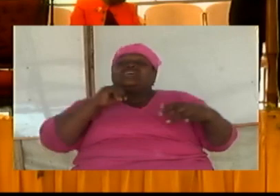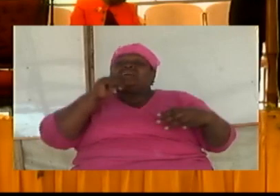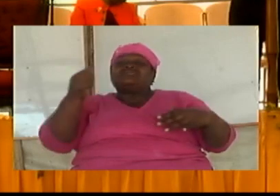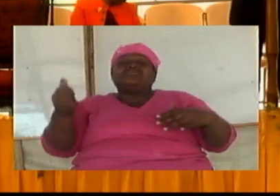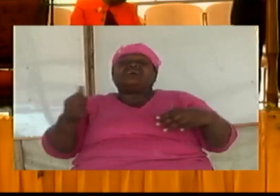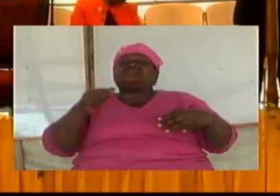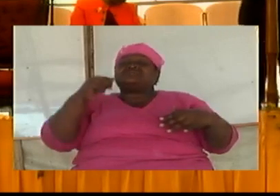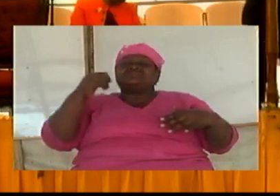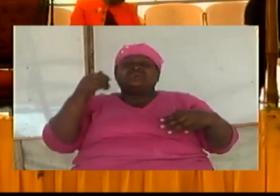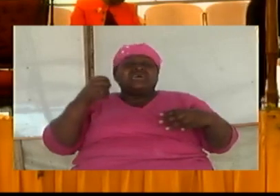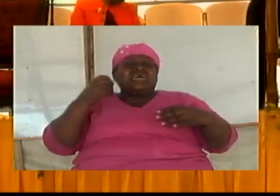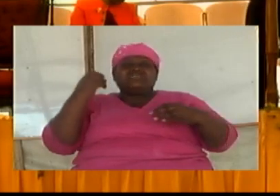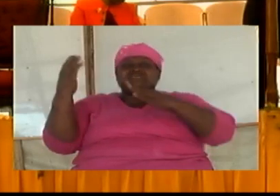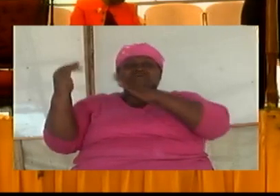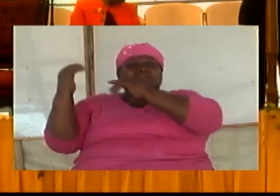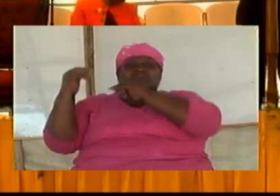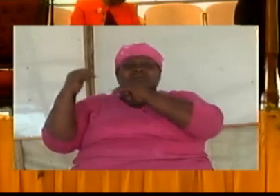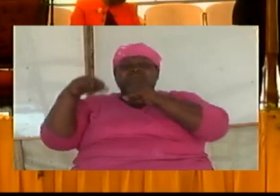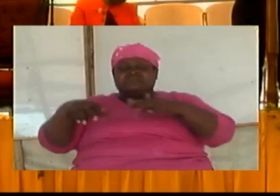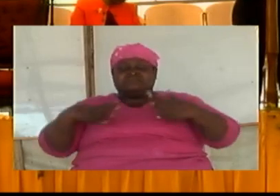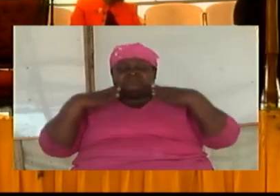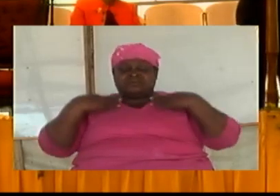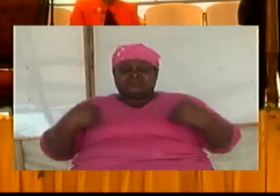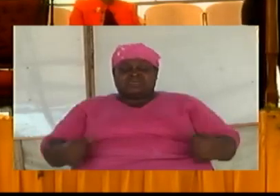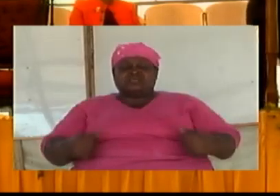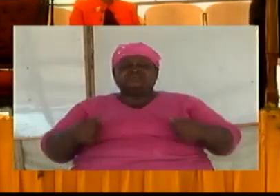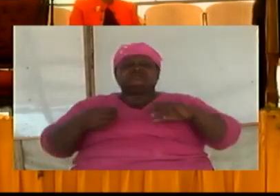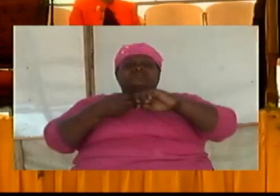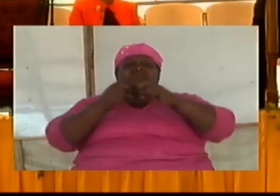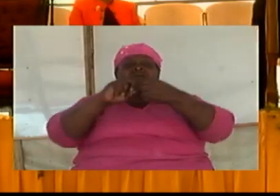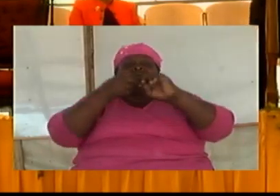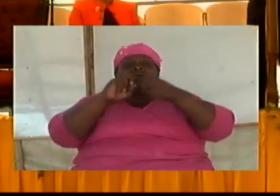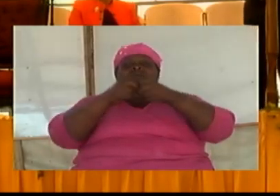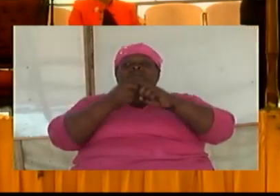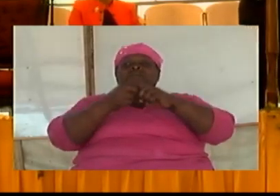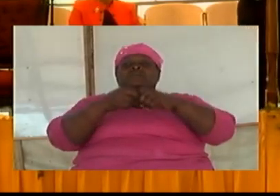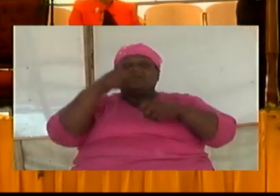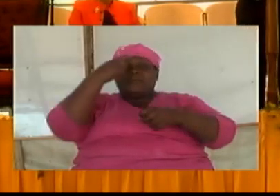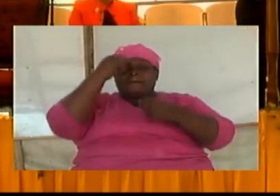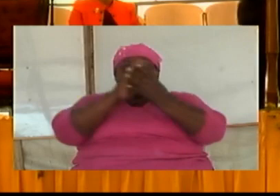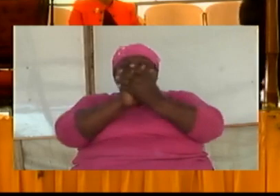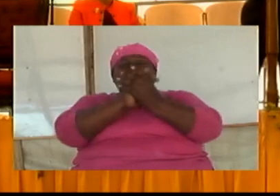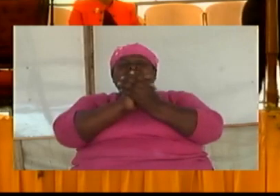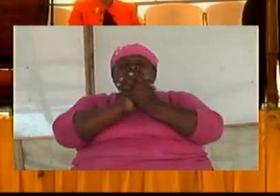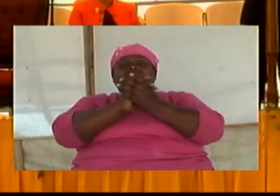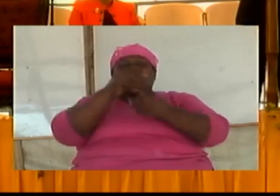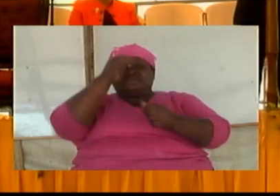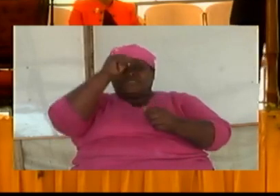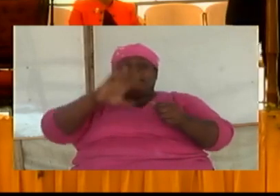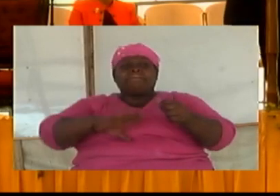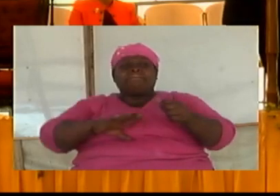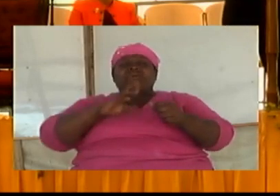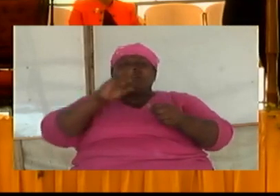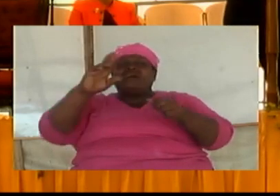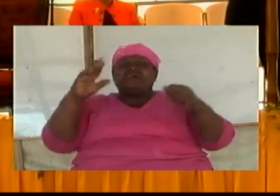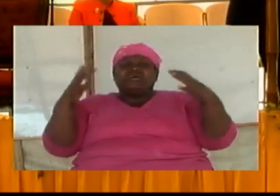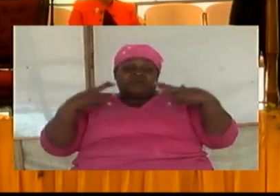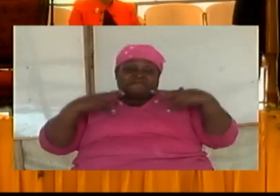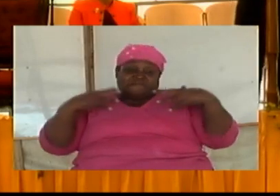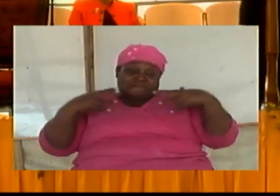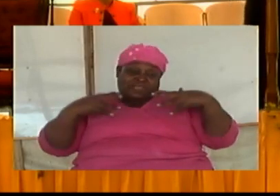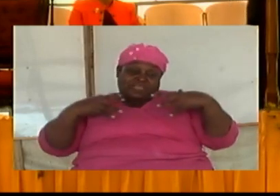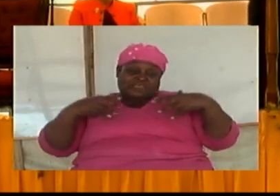unexpected health crisis. Praise the Lord Jesus. I believe that men are particularly afraid of this virus because